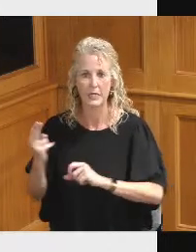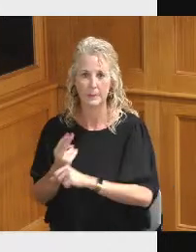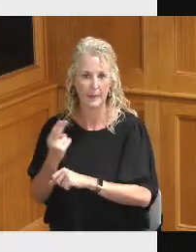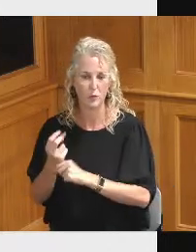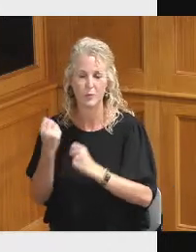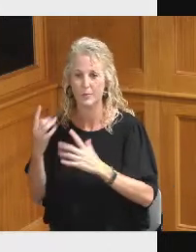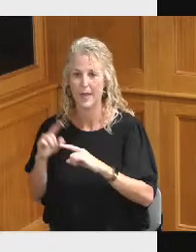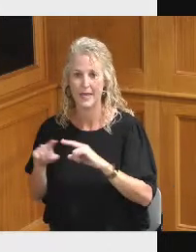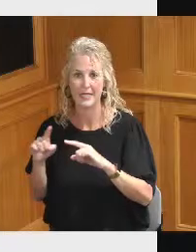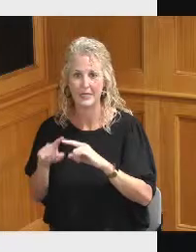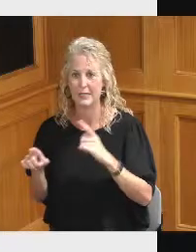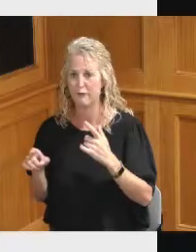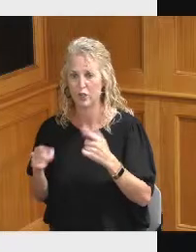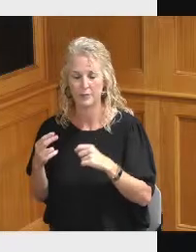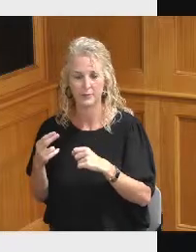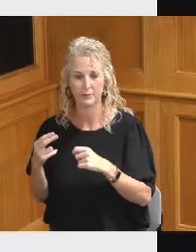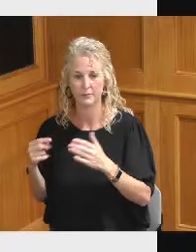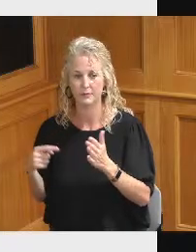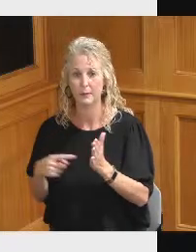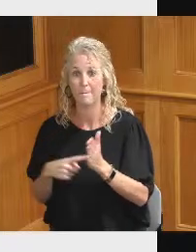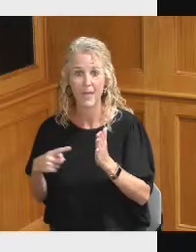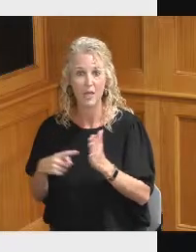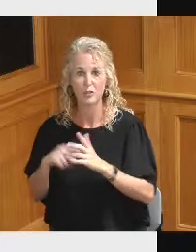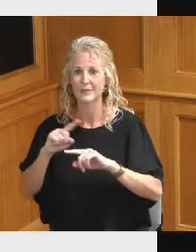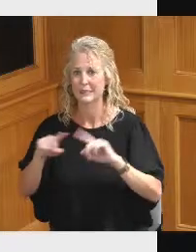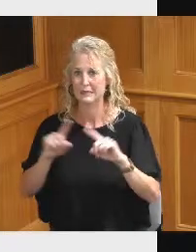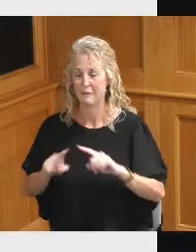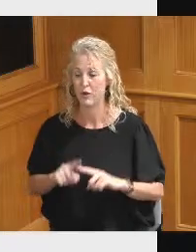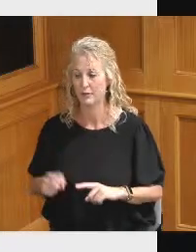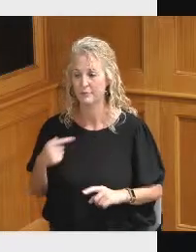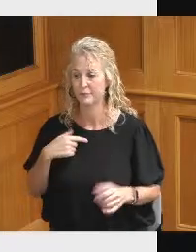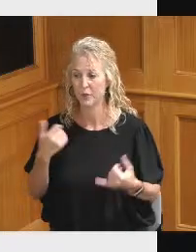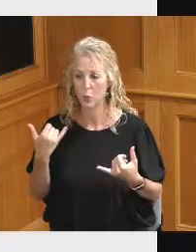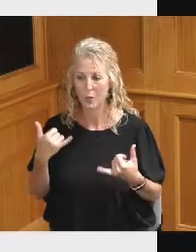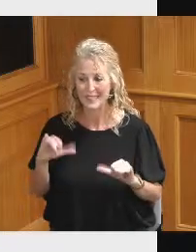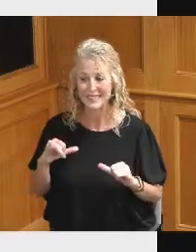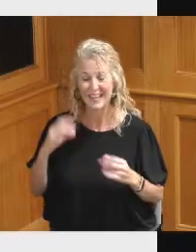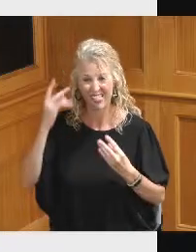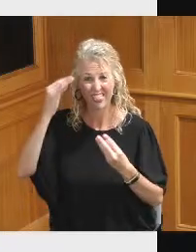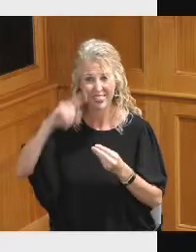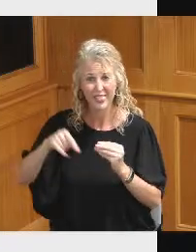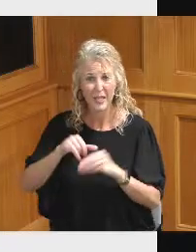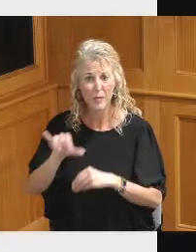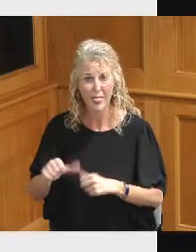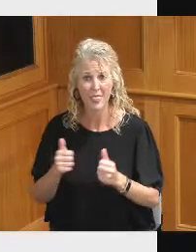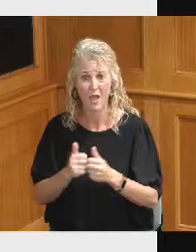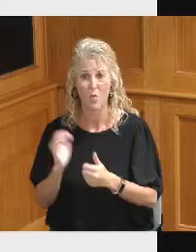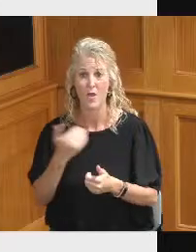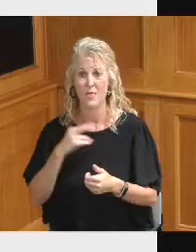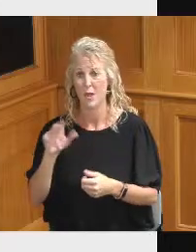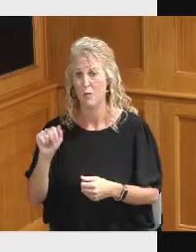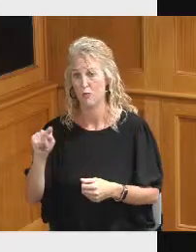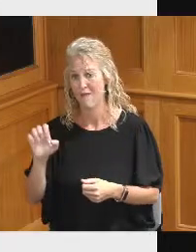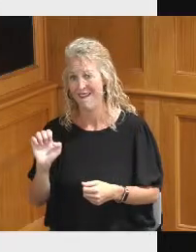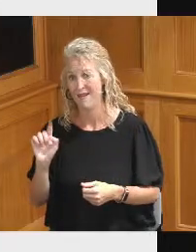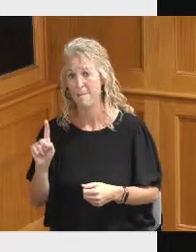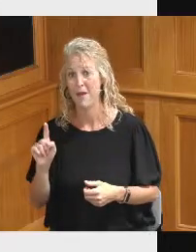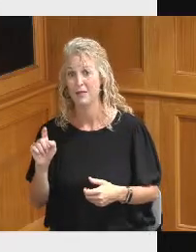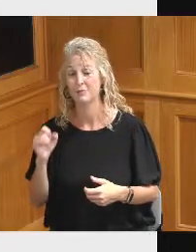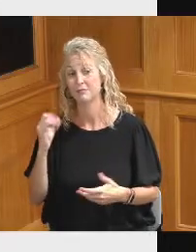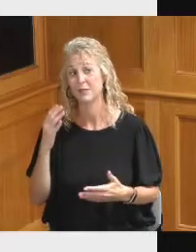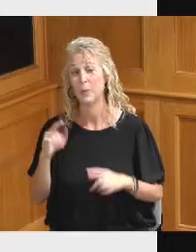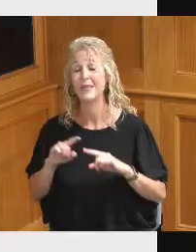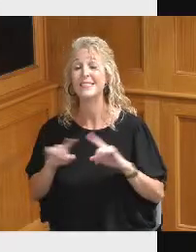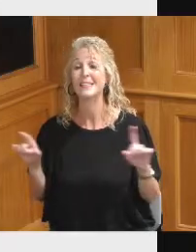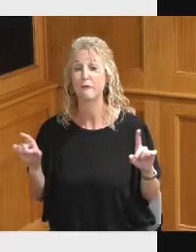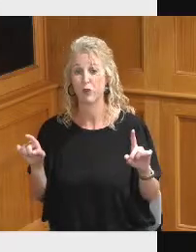utilities that bill by customer class, lots that bill just by meter size. We still consider all of that in designing the rates, but it would be a